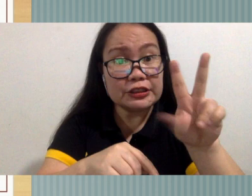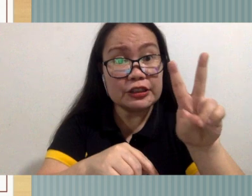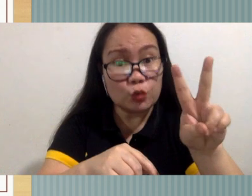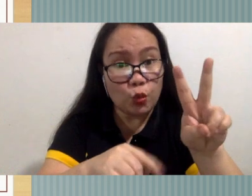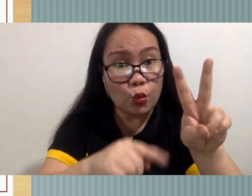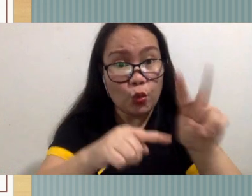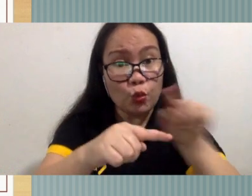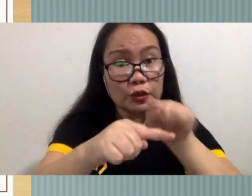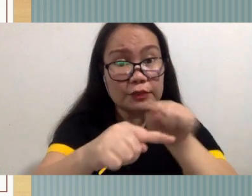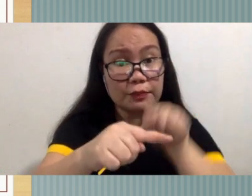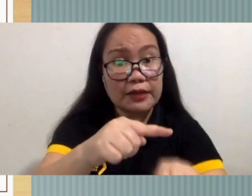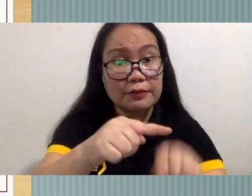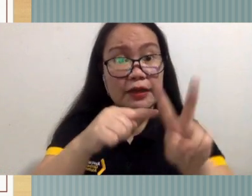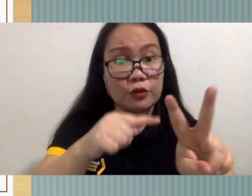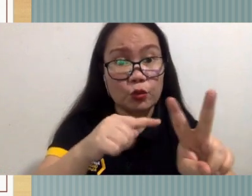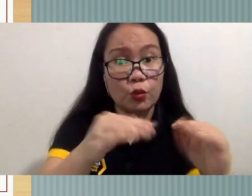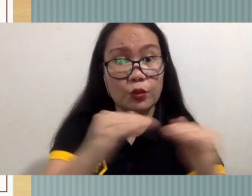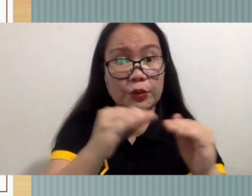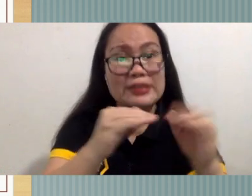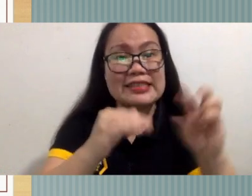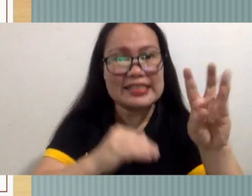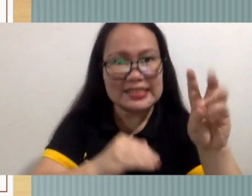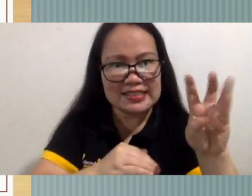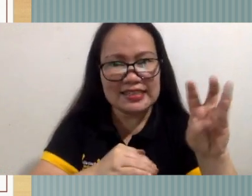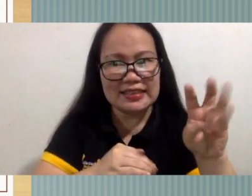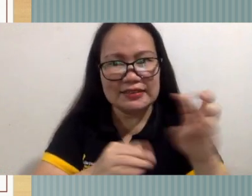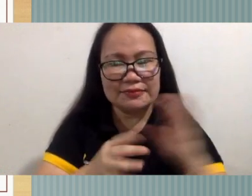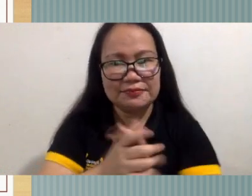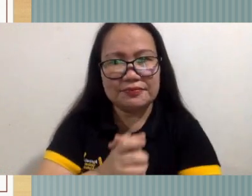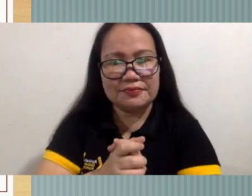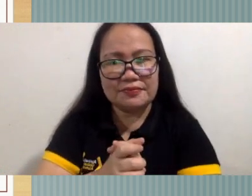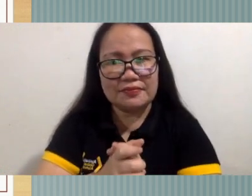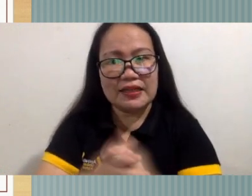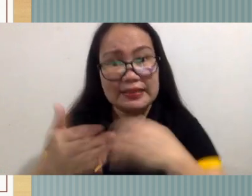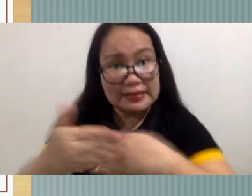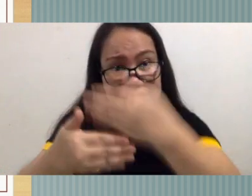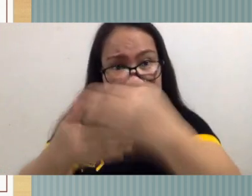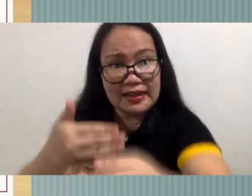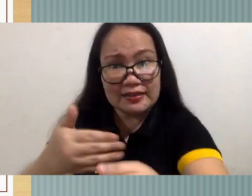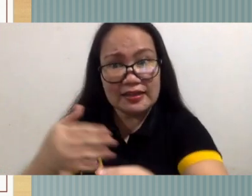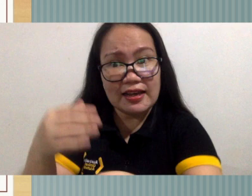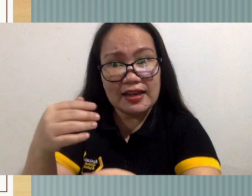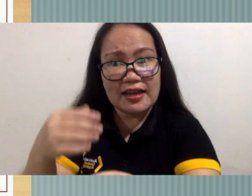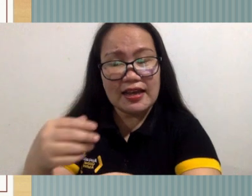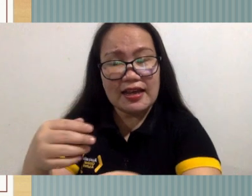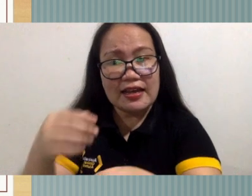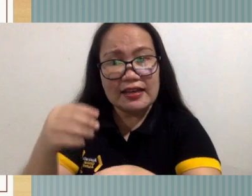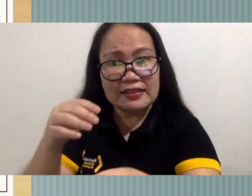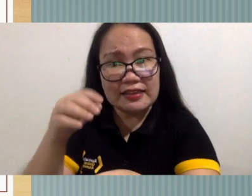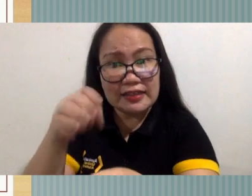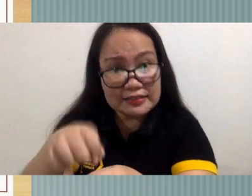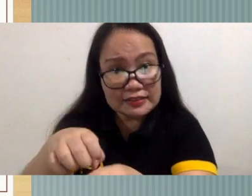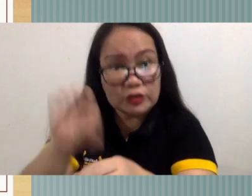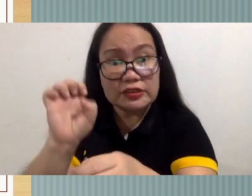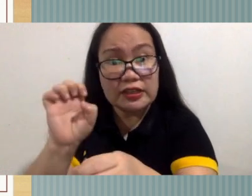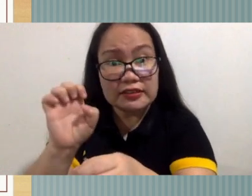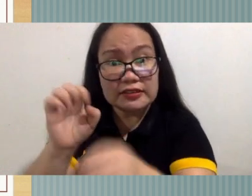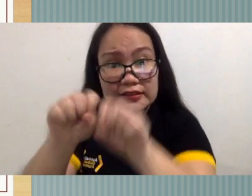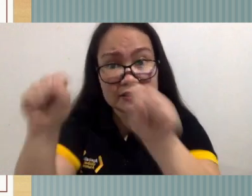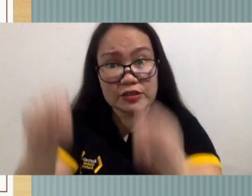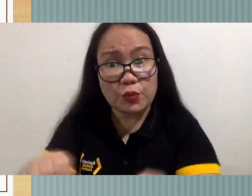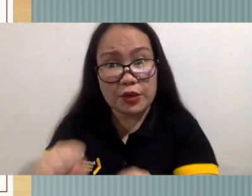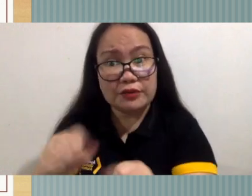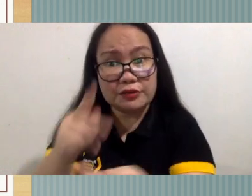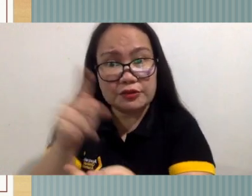16? Kasi diba dinivide natin siya sa 2. So 32 divide 2, that is 16. Next, get the square